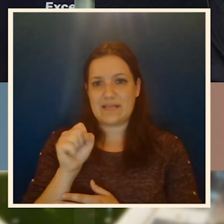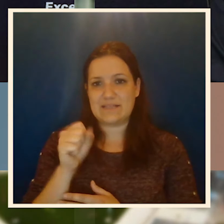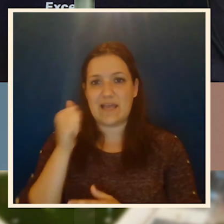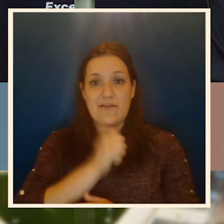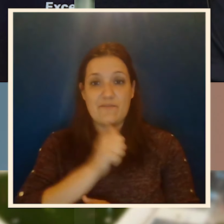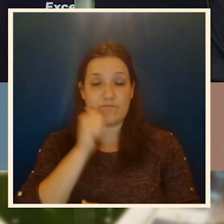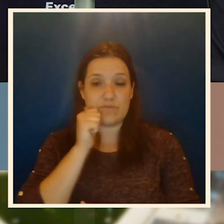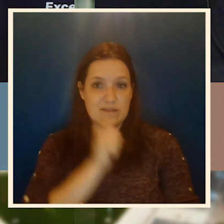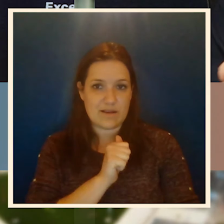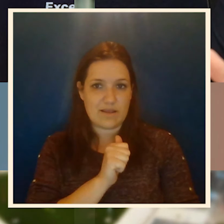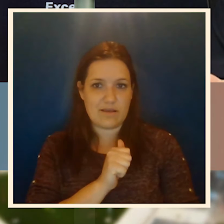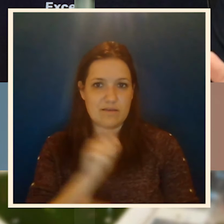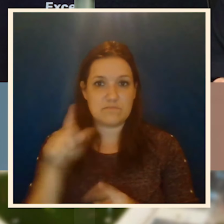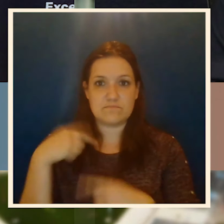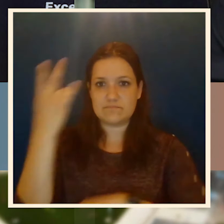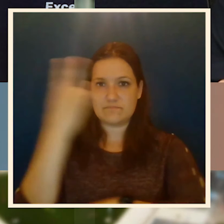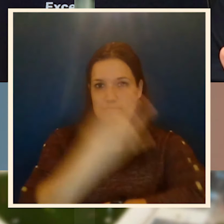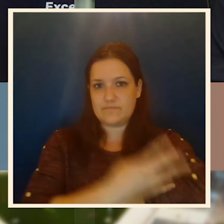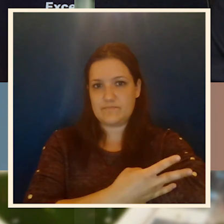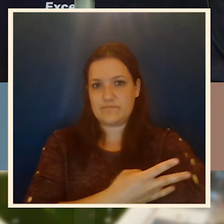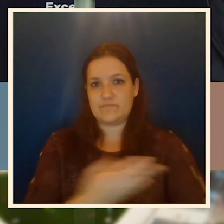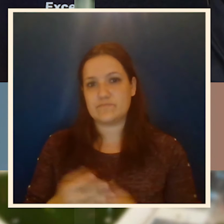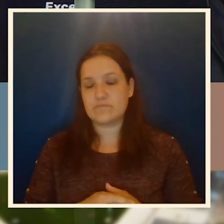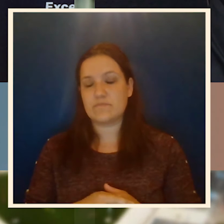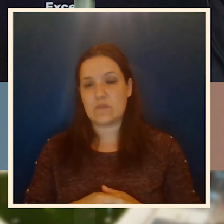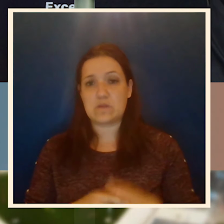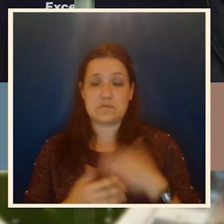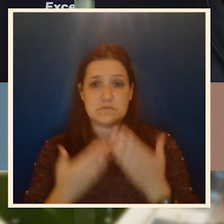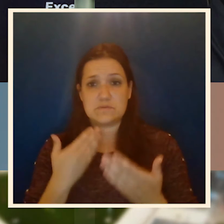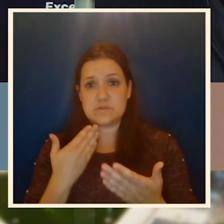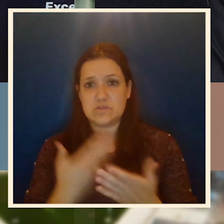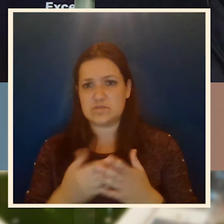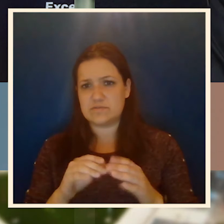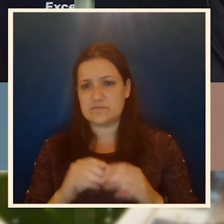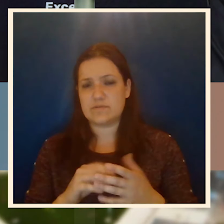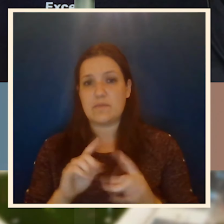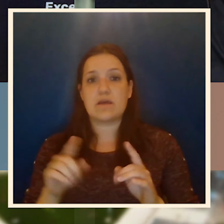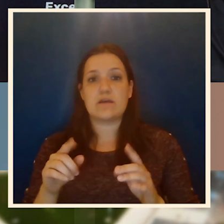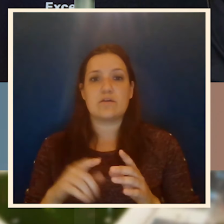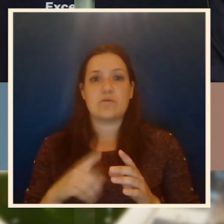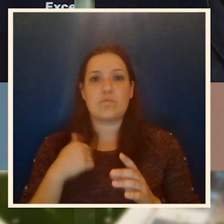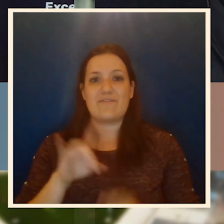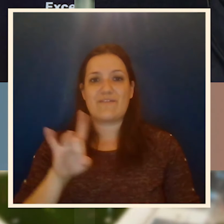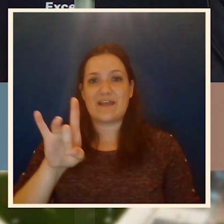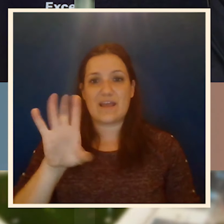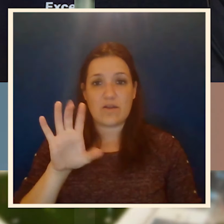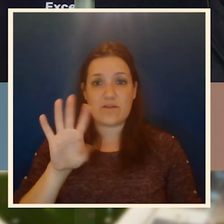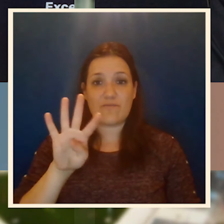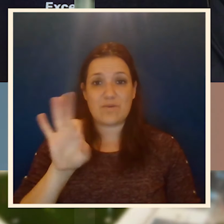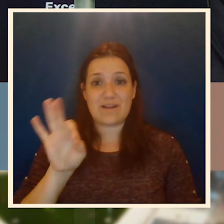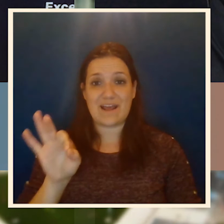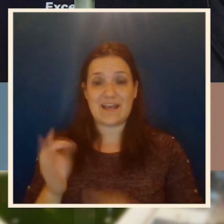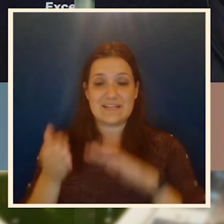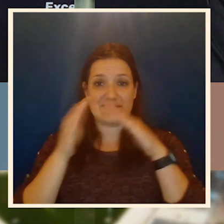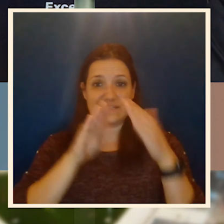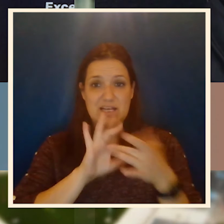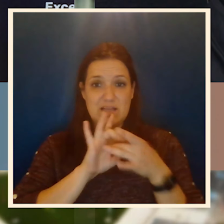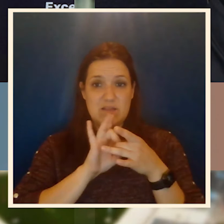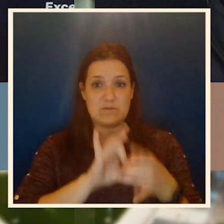hovering anywhere from 10 to 20 new cases per day over the last 7 days. So that's